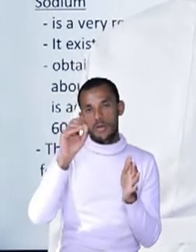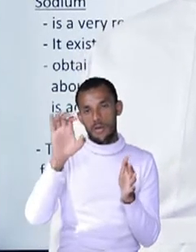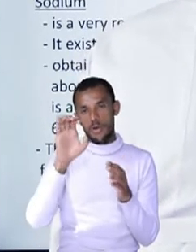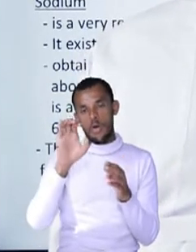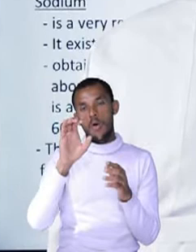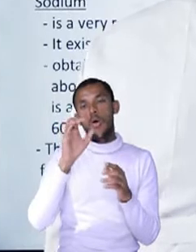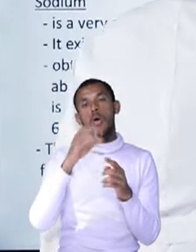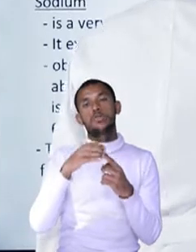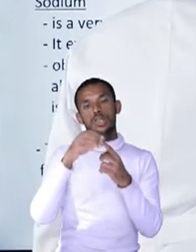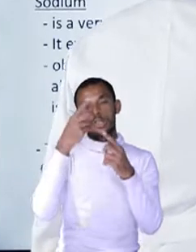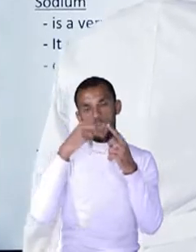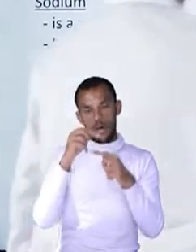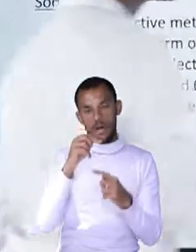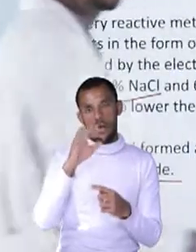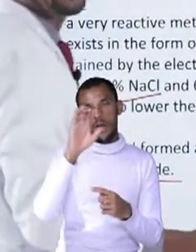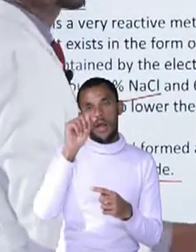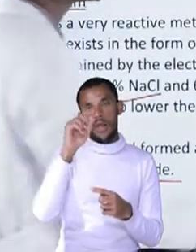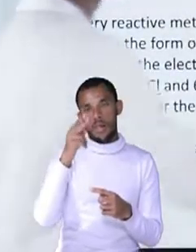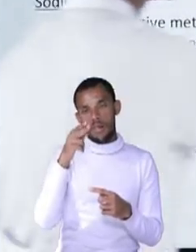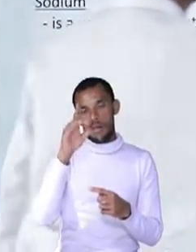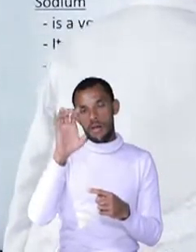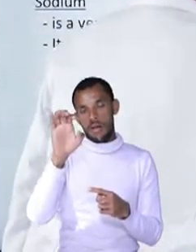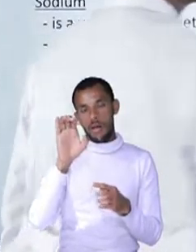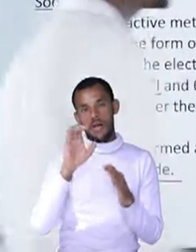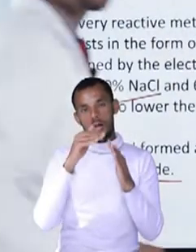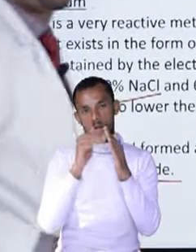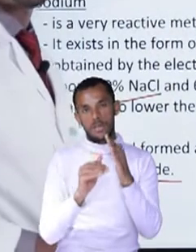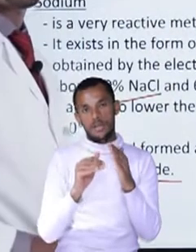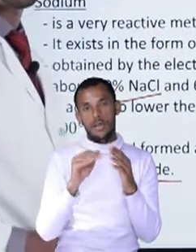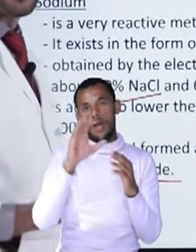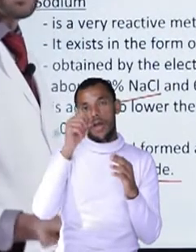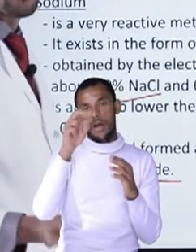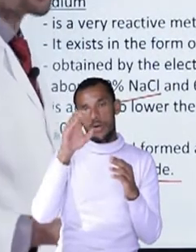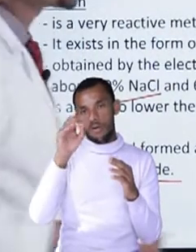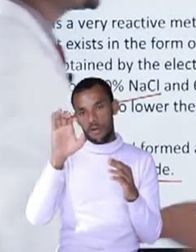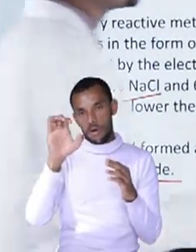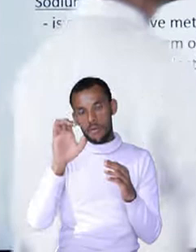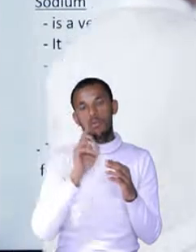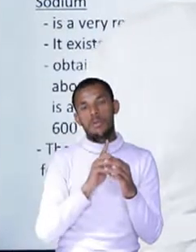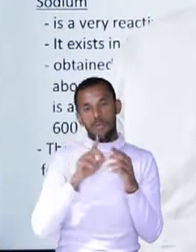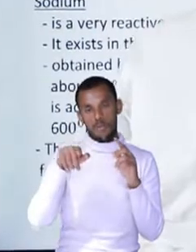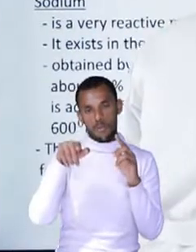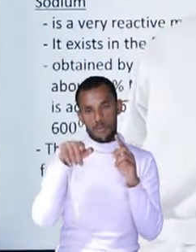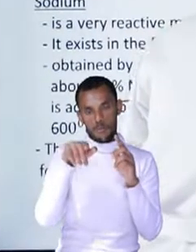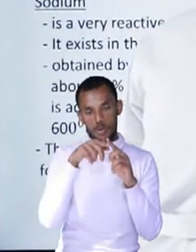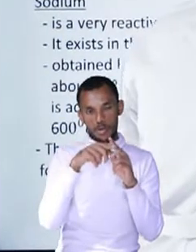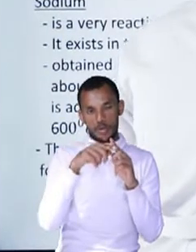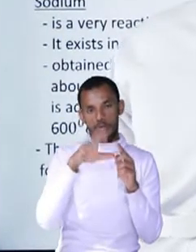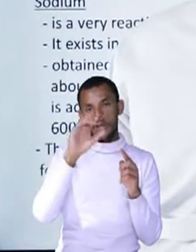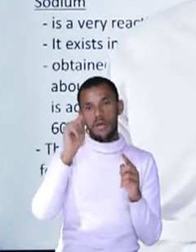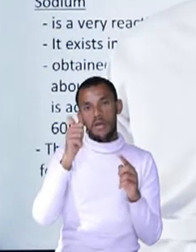occurs. Cathode, reduction occurs. Anode is positive electrode. Cathode is negative electrode in electrolytic cell.